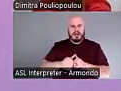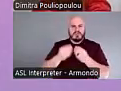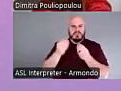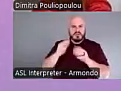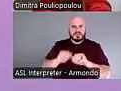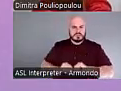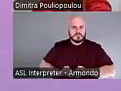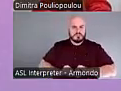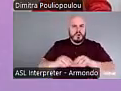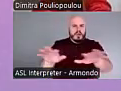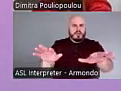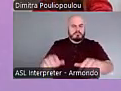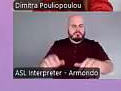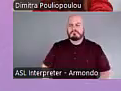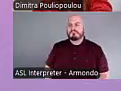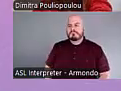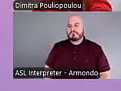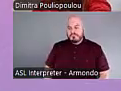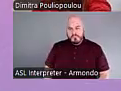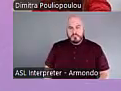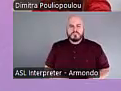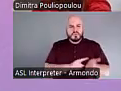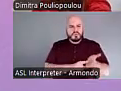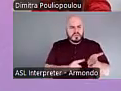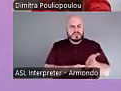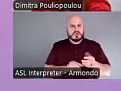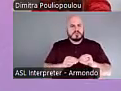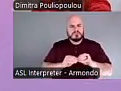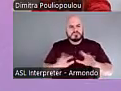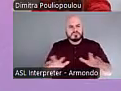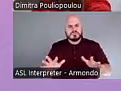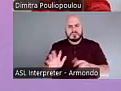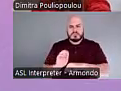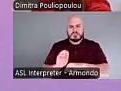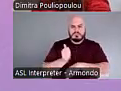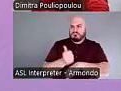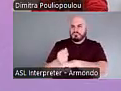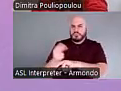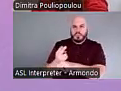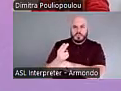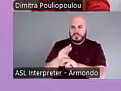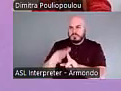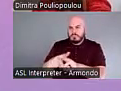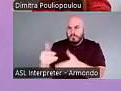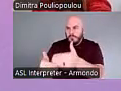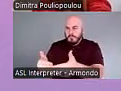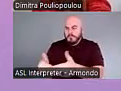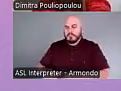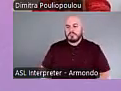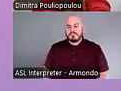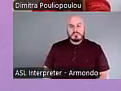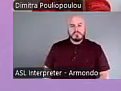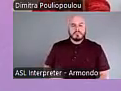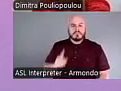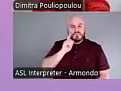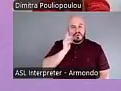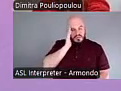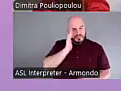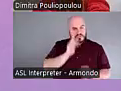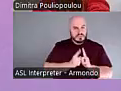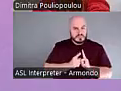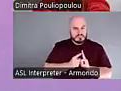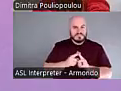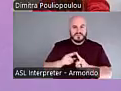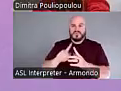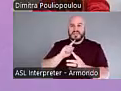how we move research findings into practice. But true knowledge translation and mobilization starts